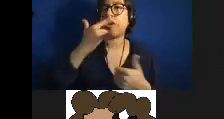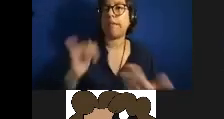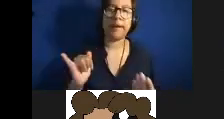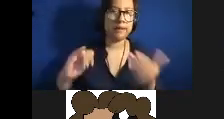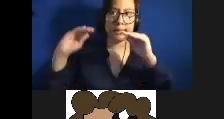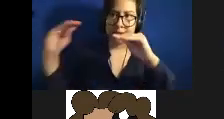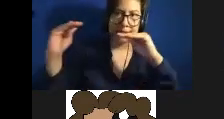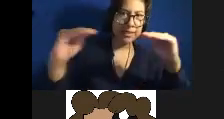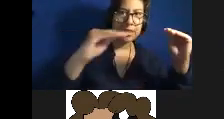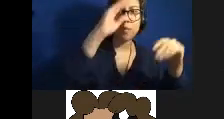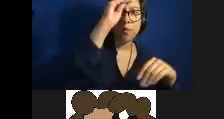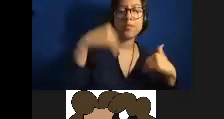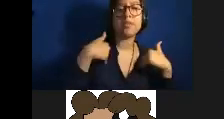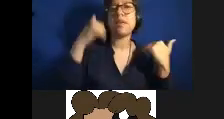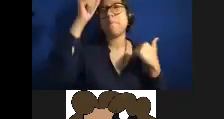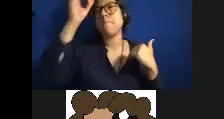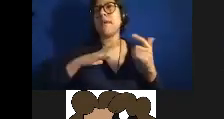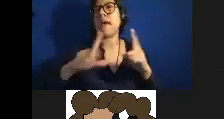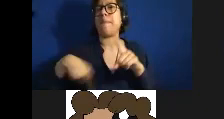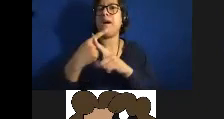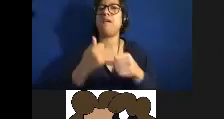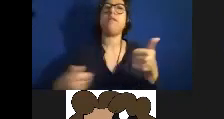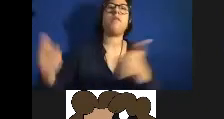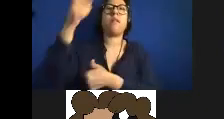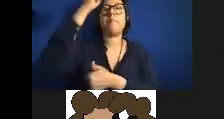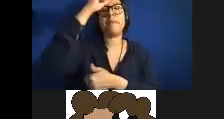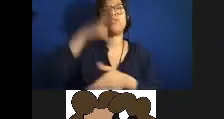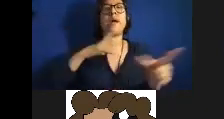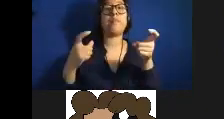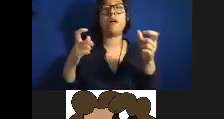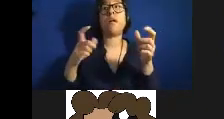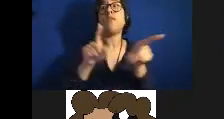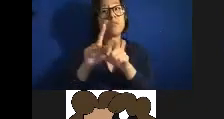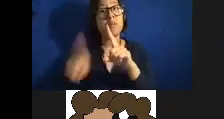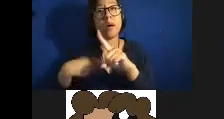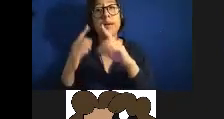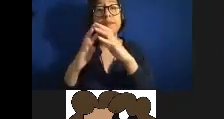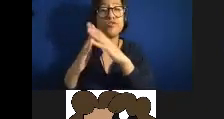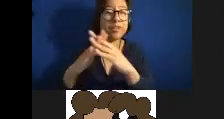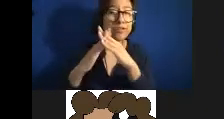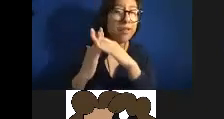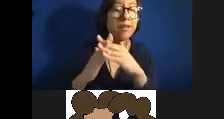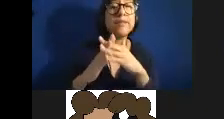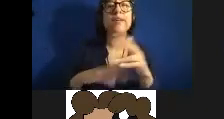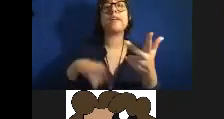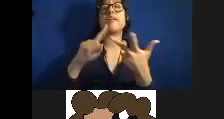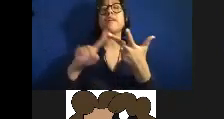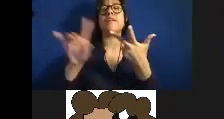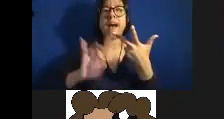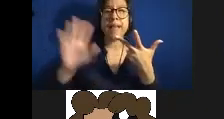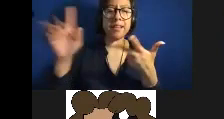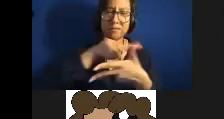teach boys and young men about patriarchy, about intersectionality, about violence,